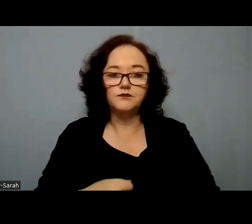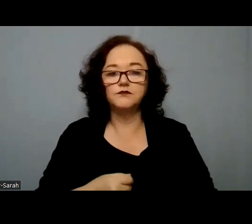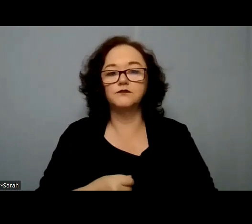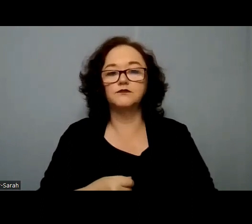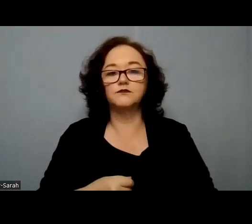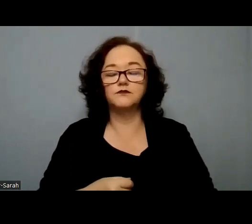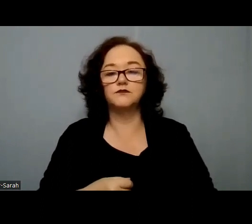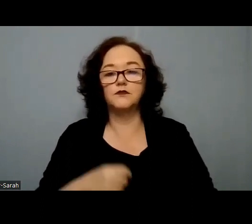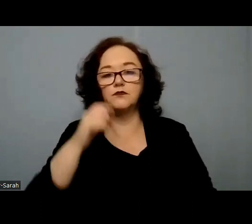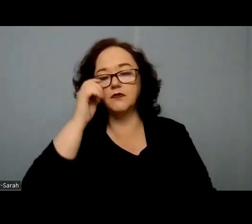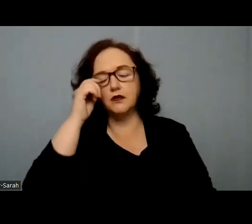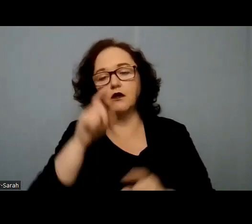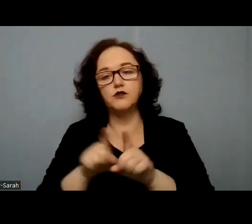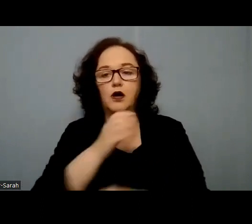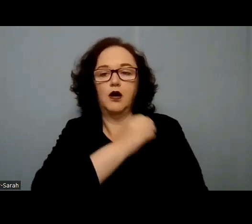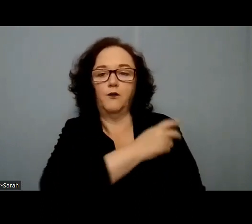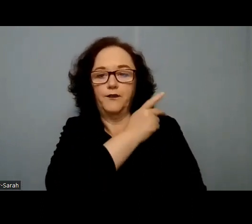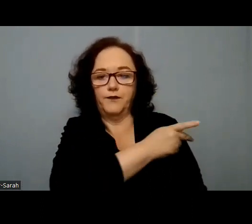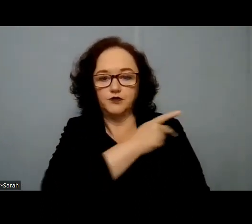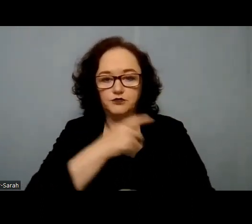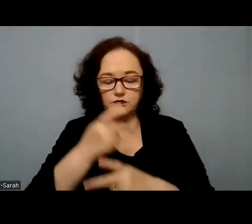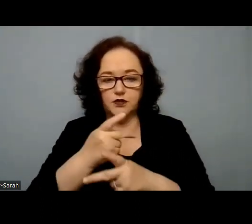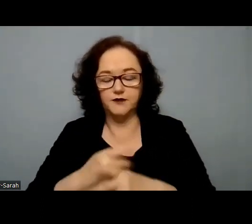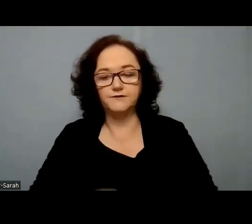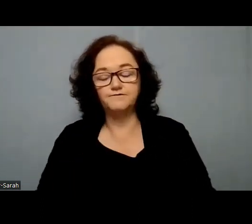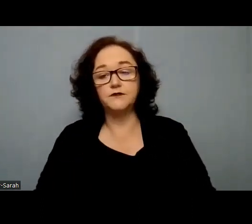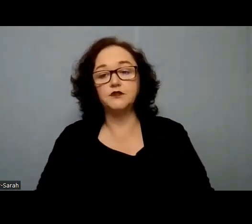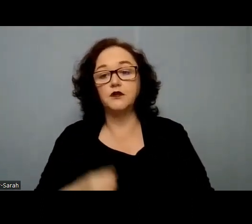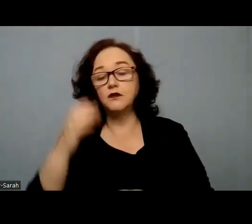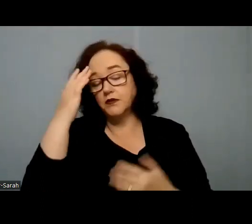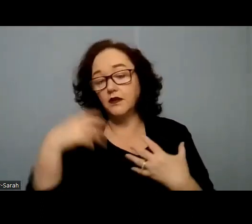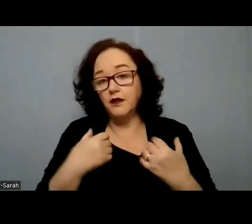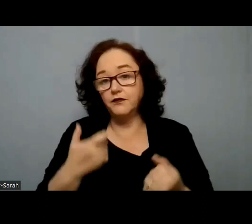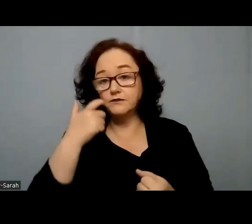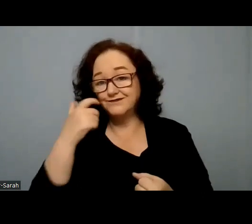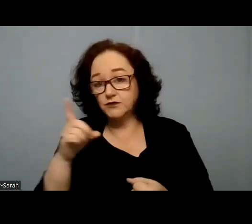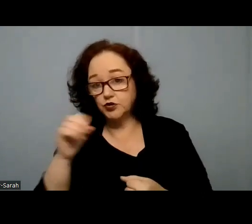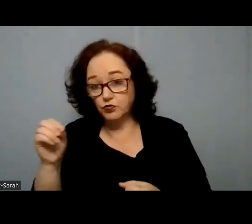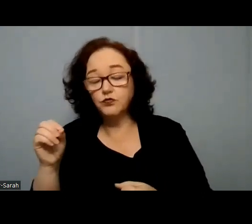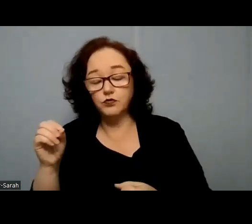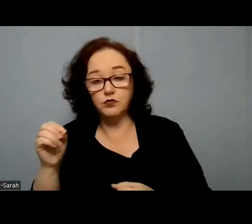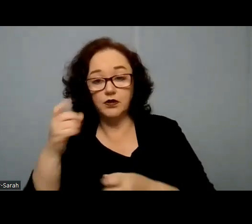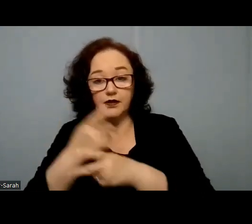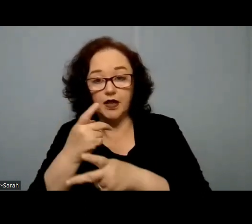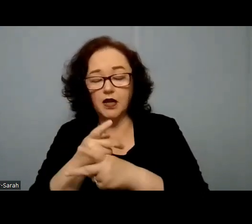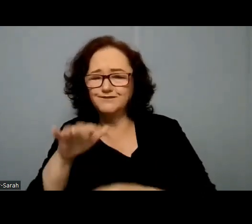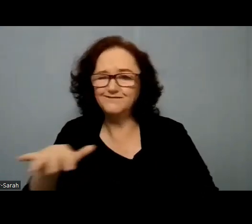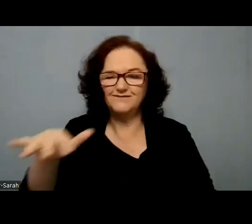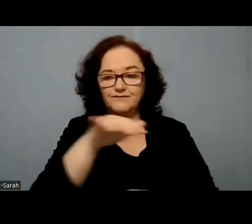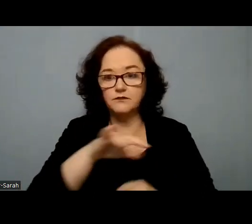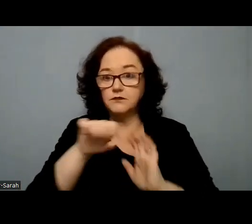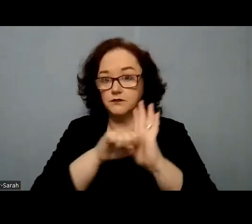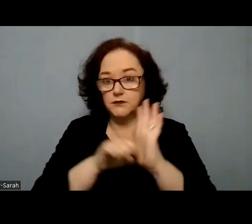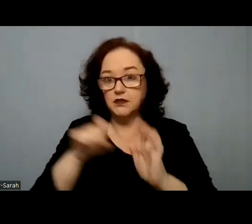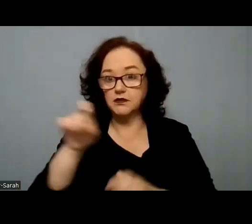Also highlight the comprehensive outpatient mental health and substance use disorder care throughout the state of Texas. We're